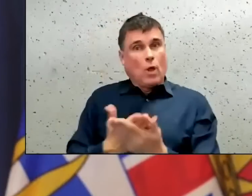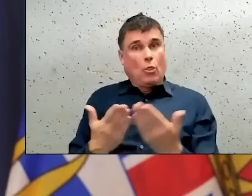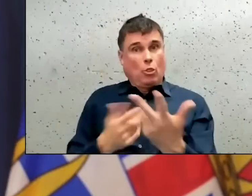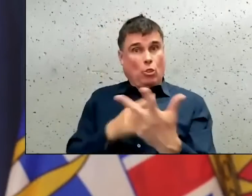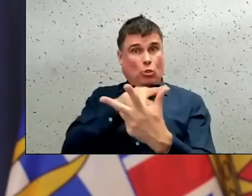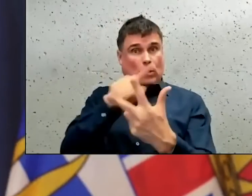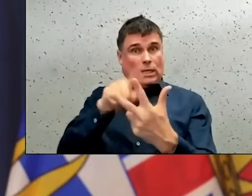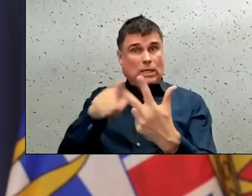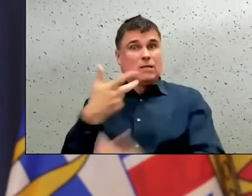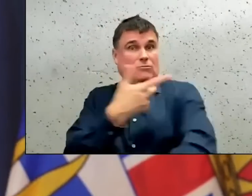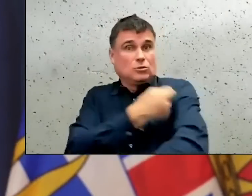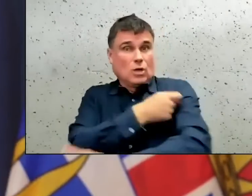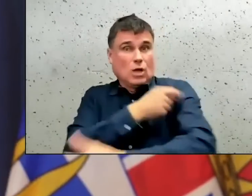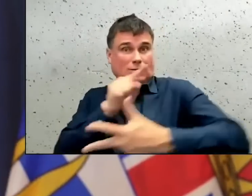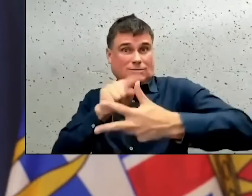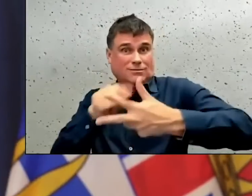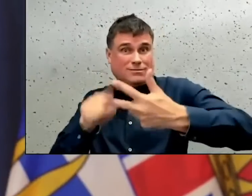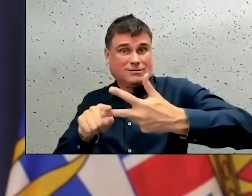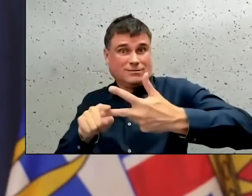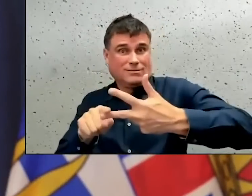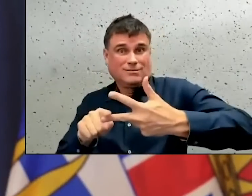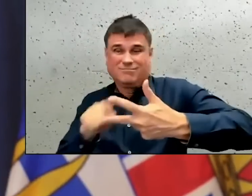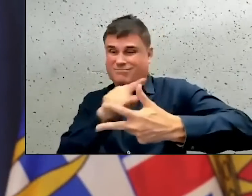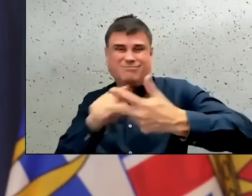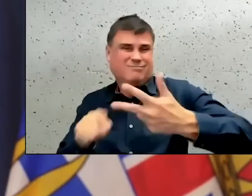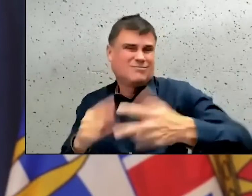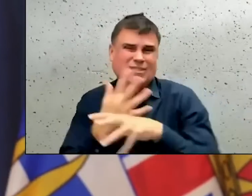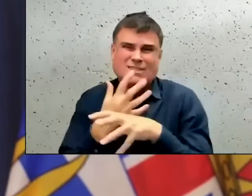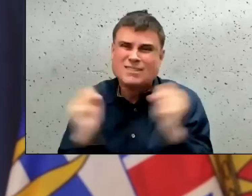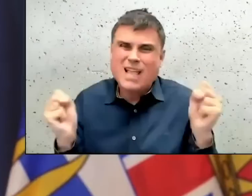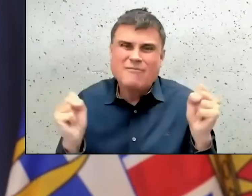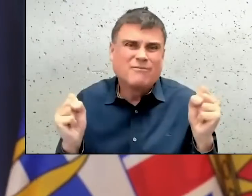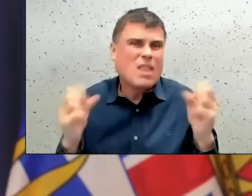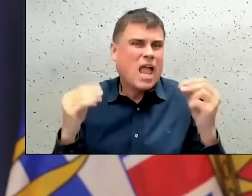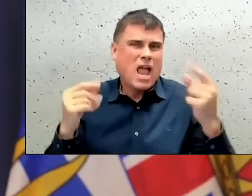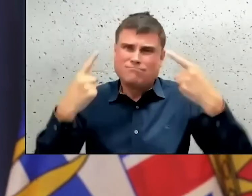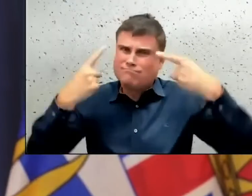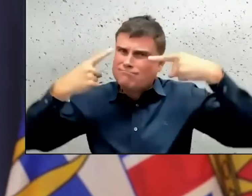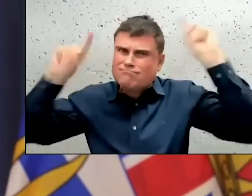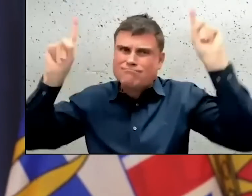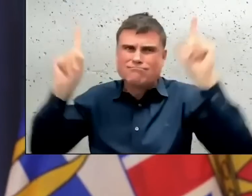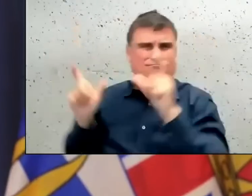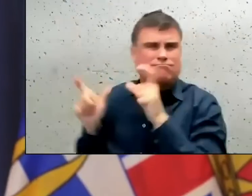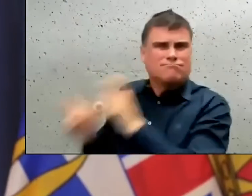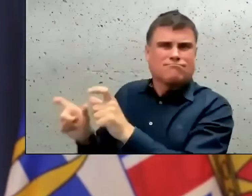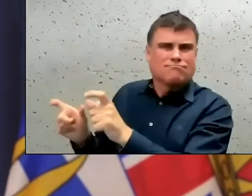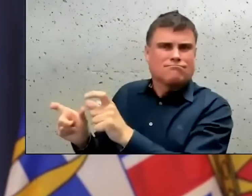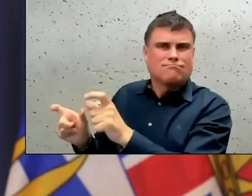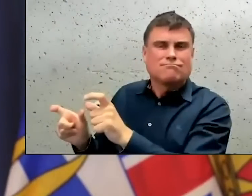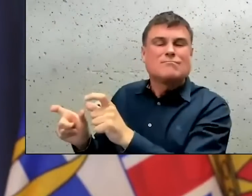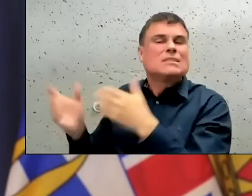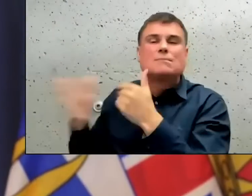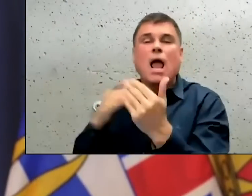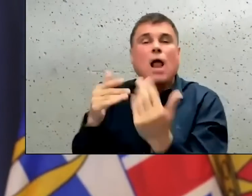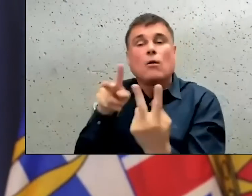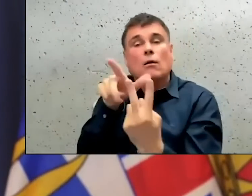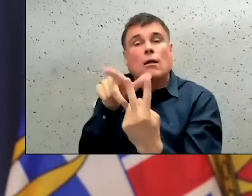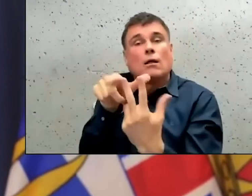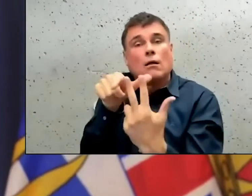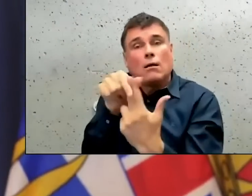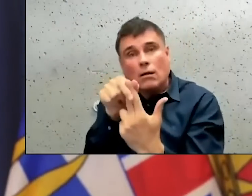what combination you've received. So I think that's very encouraging news that that's starting to be recognized more